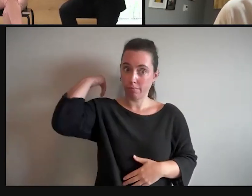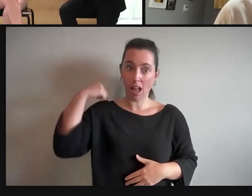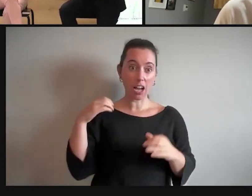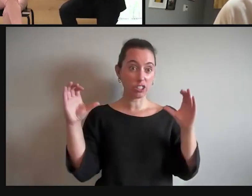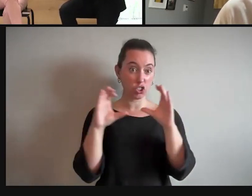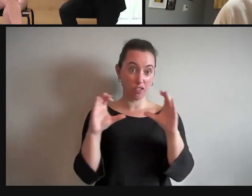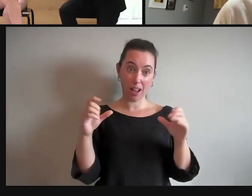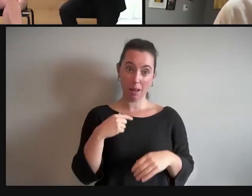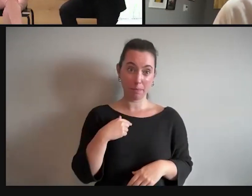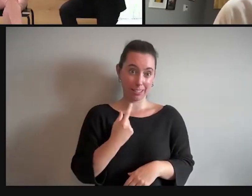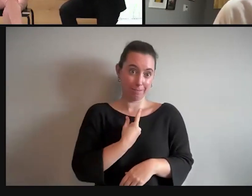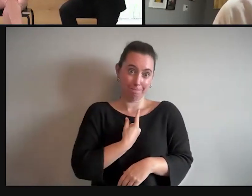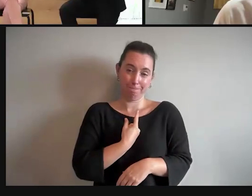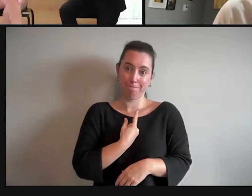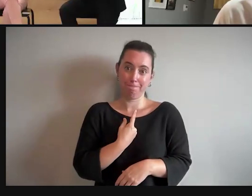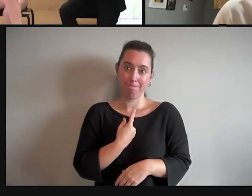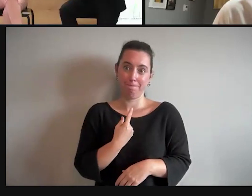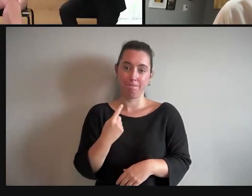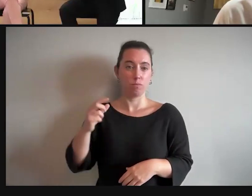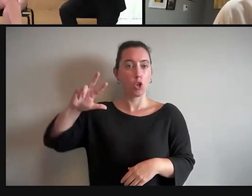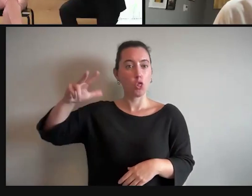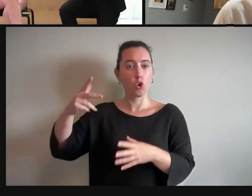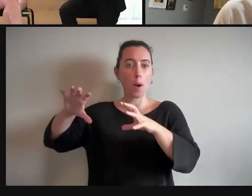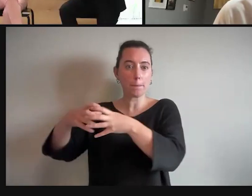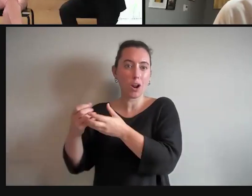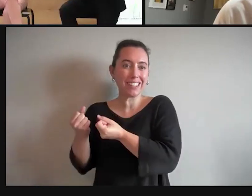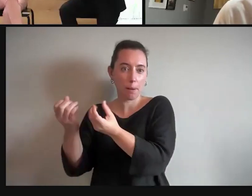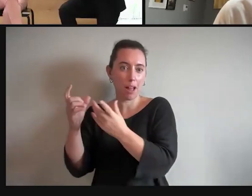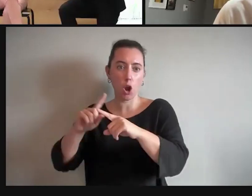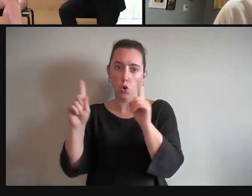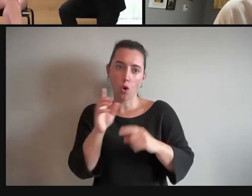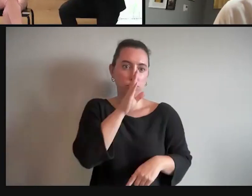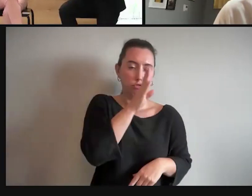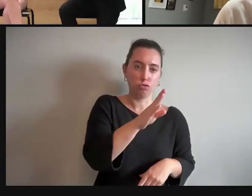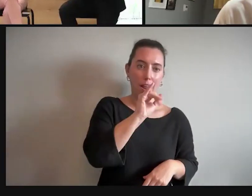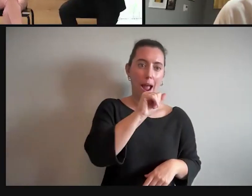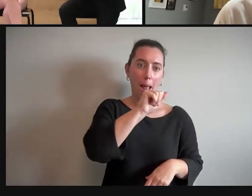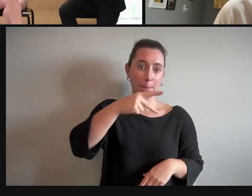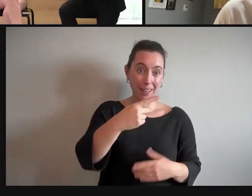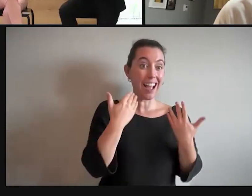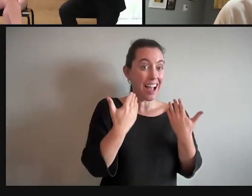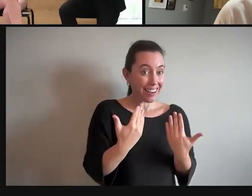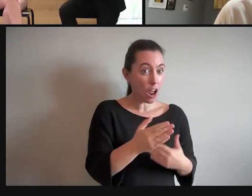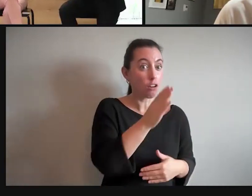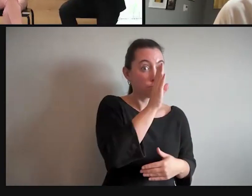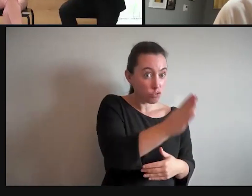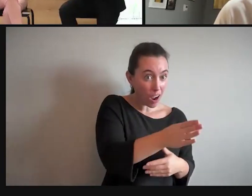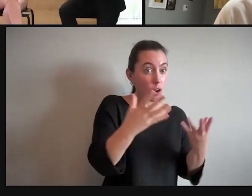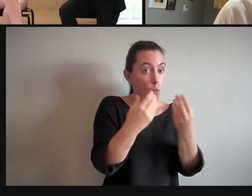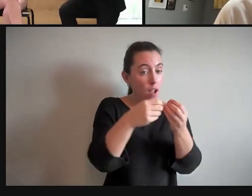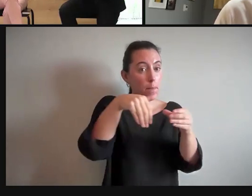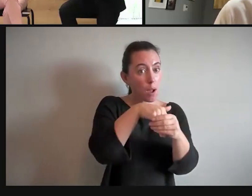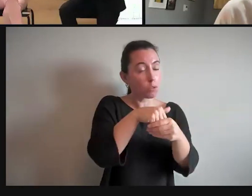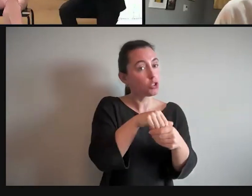it through third-party suppliers. But I would like that also technical certification would also have some preparation